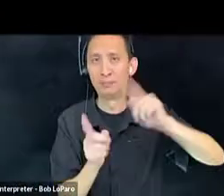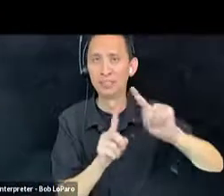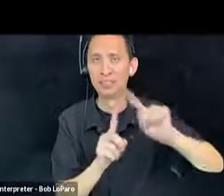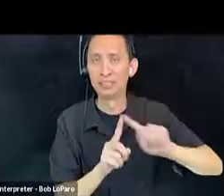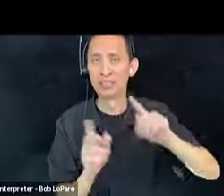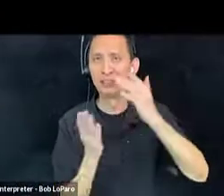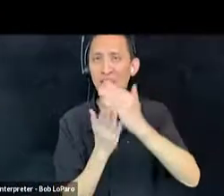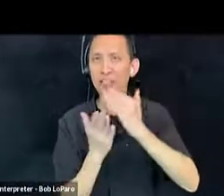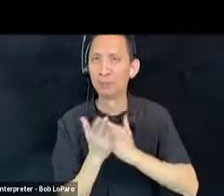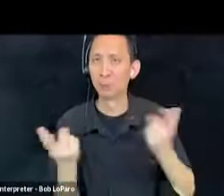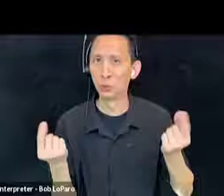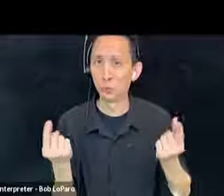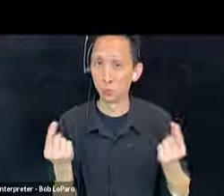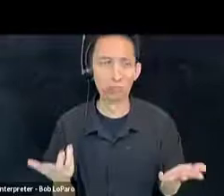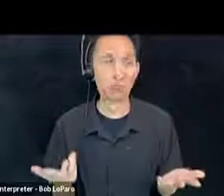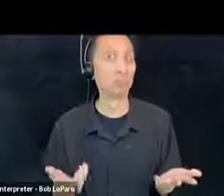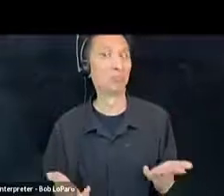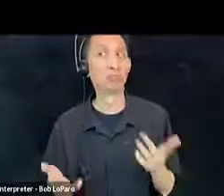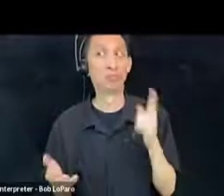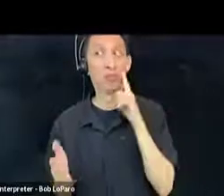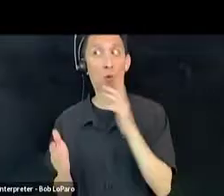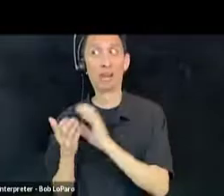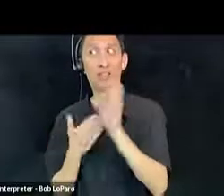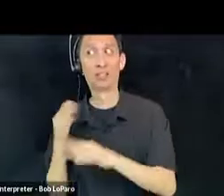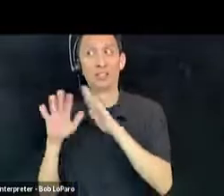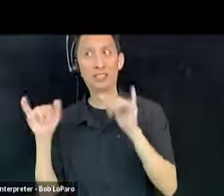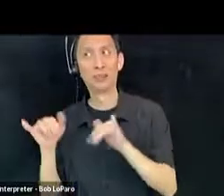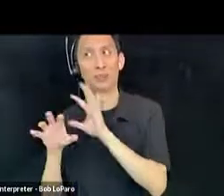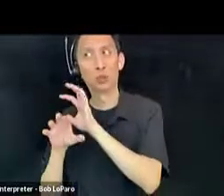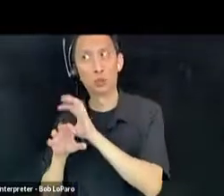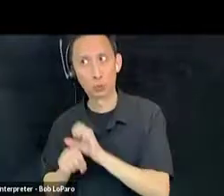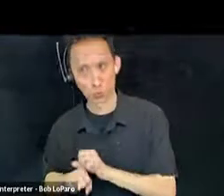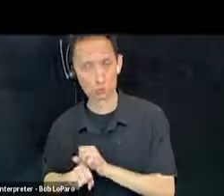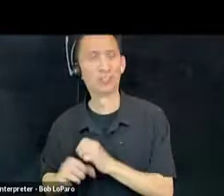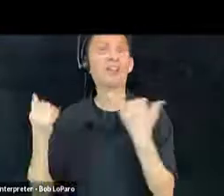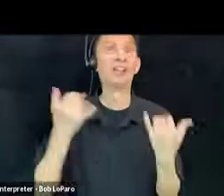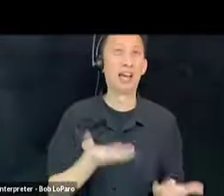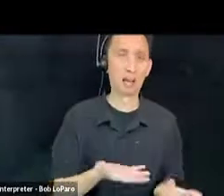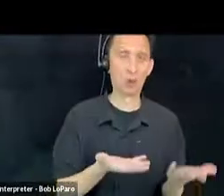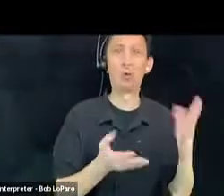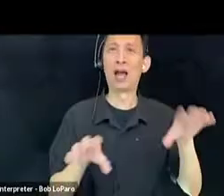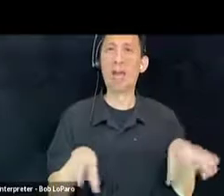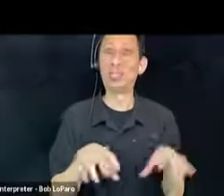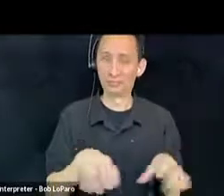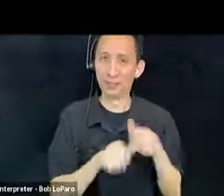systems, this is a really good way to build in expectations through an activity in a very concrete way.